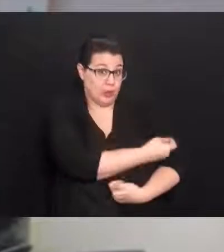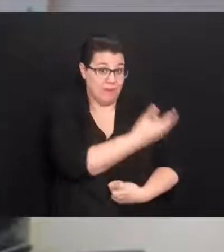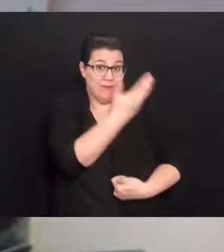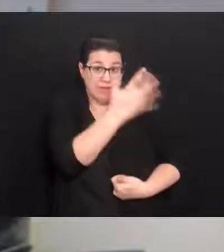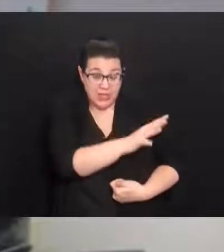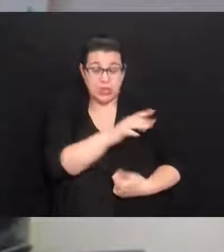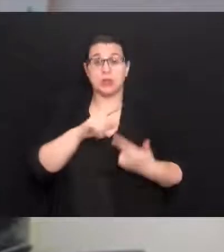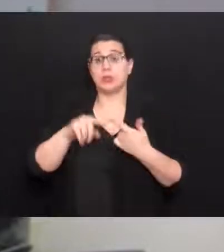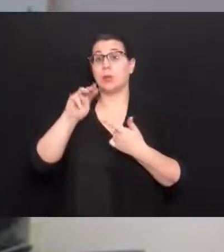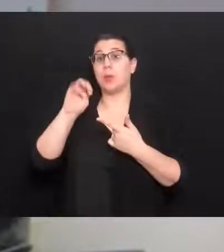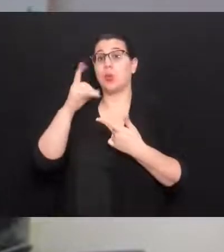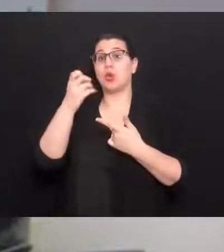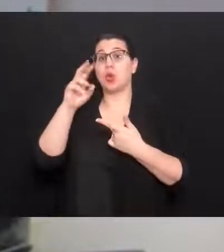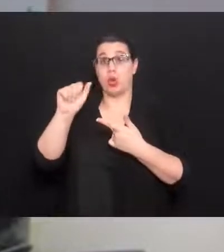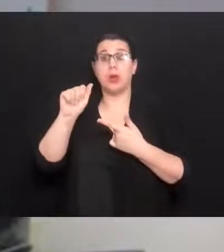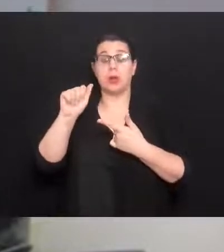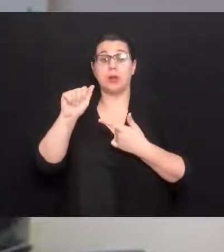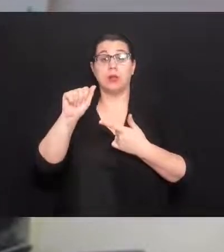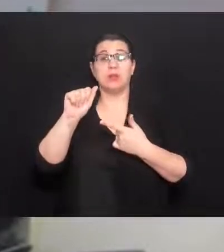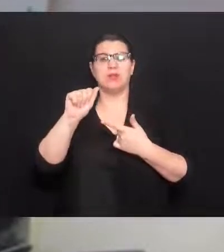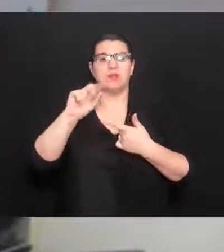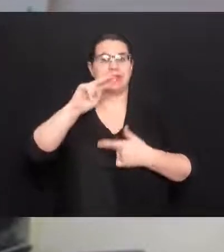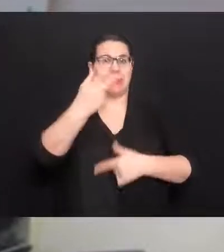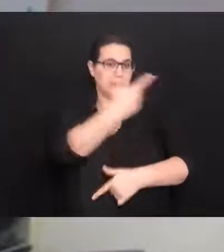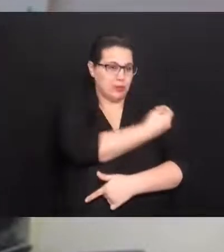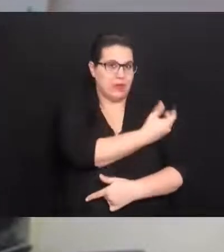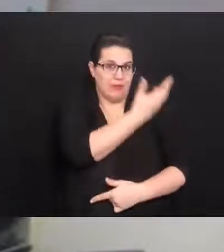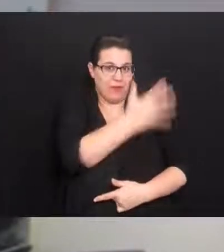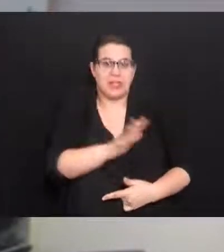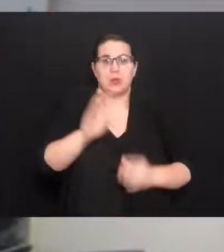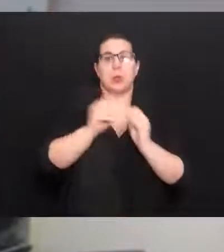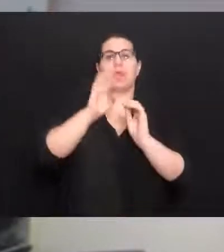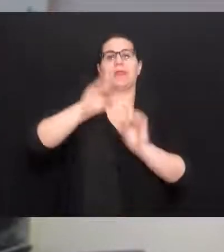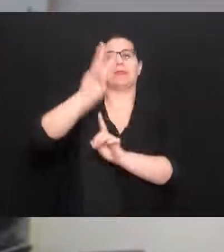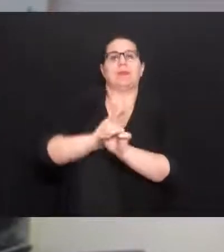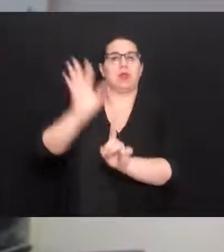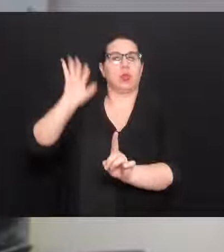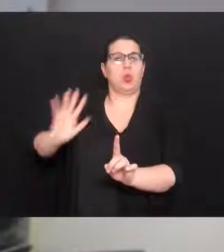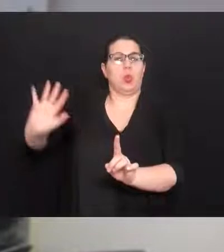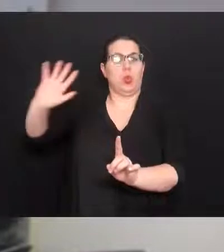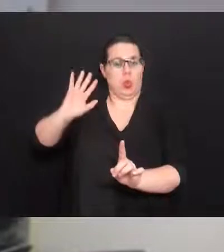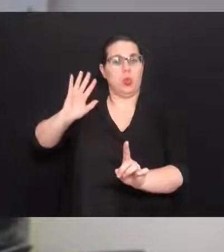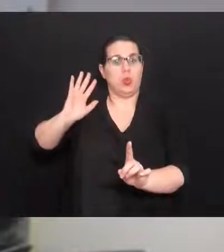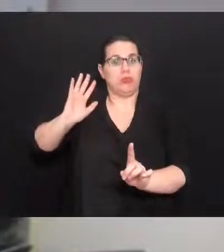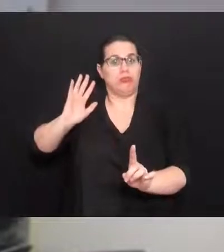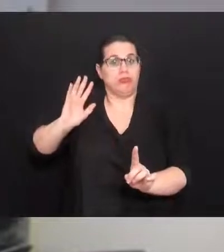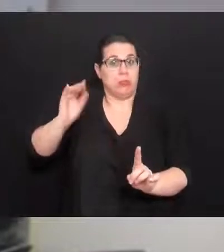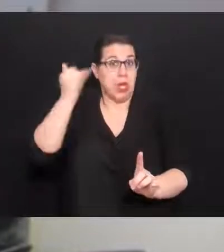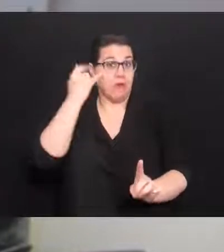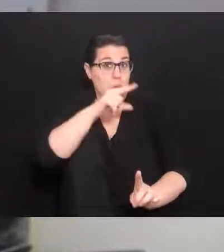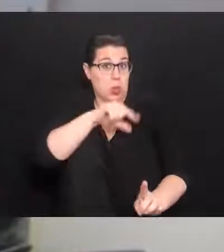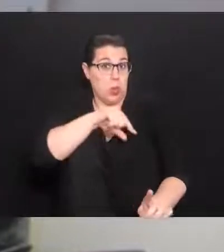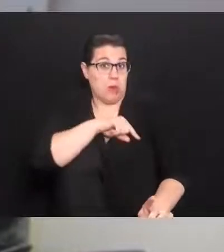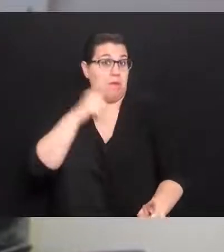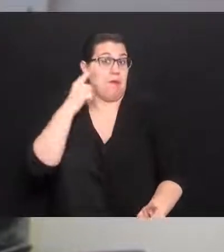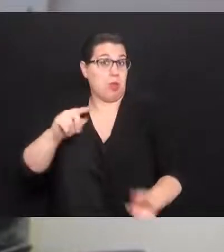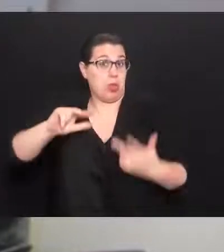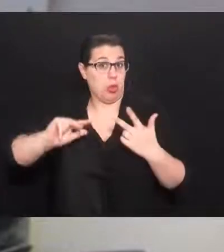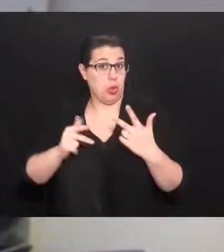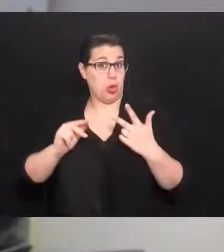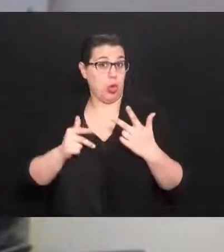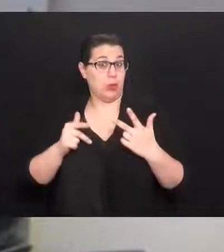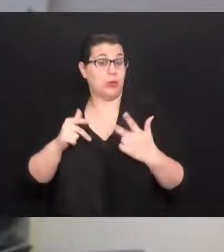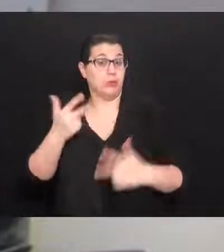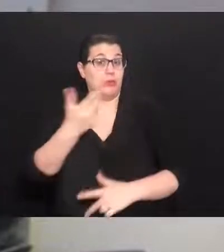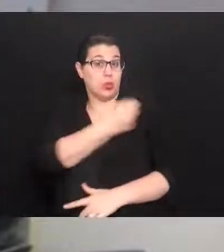6 months ago, who fit within an eligibility criteria, and based on those criteria, we